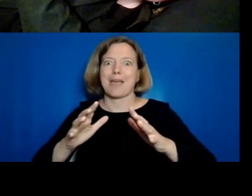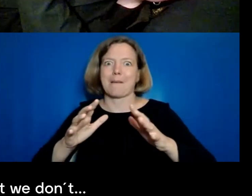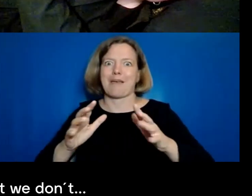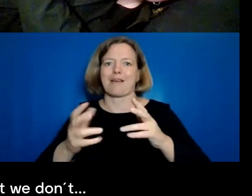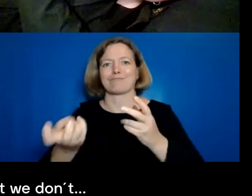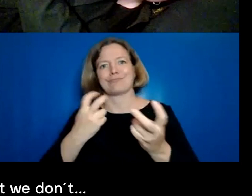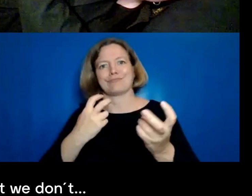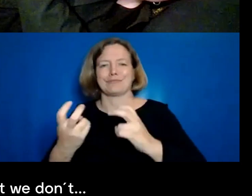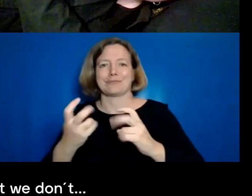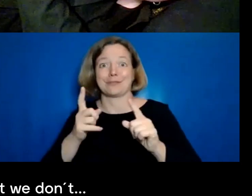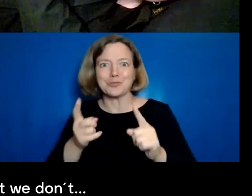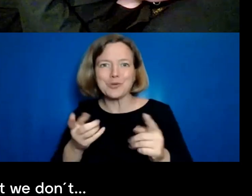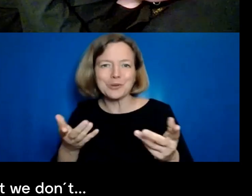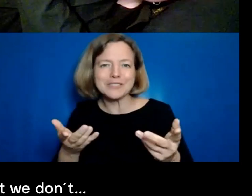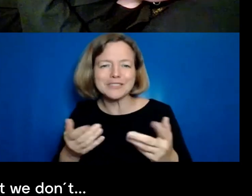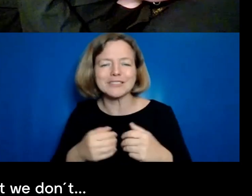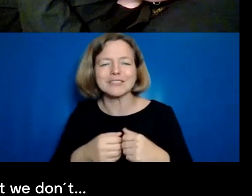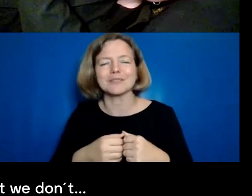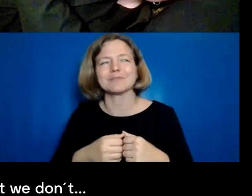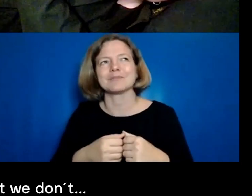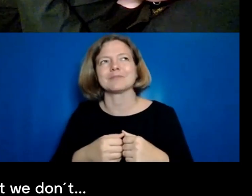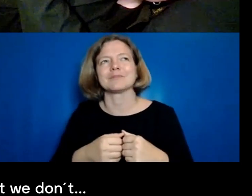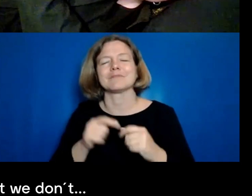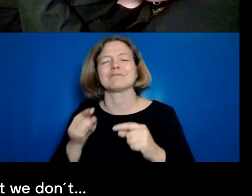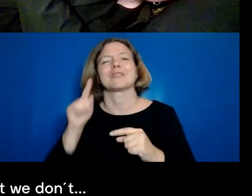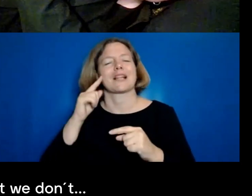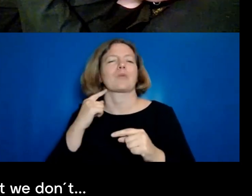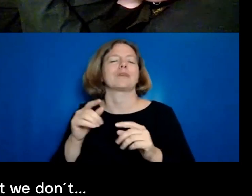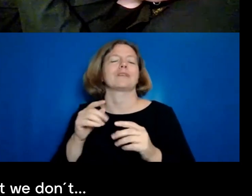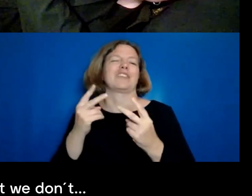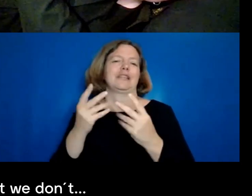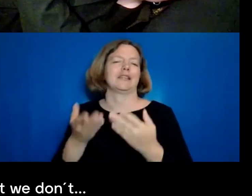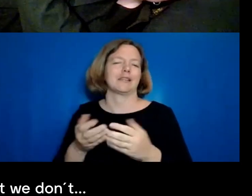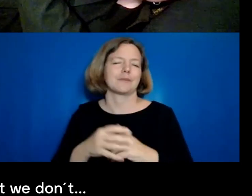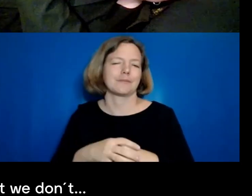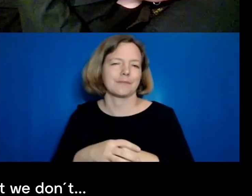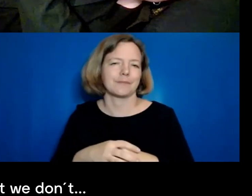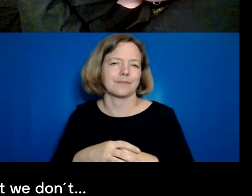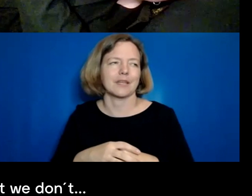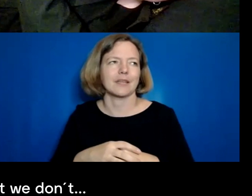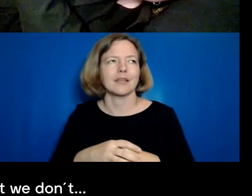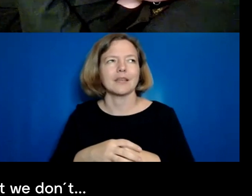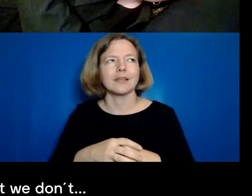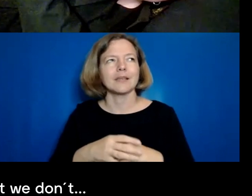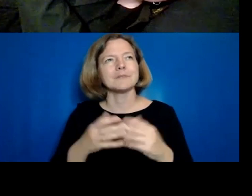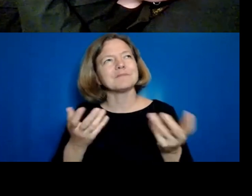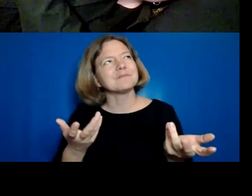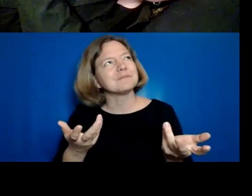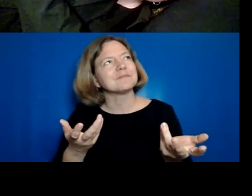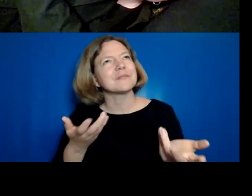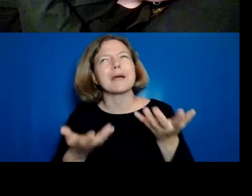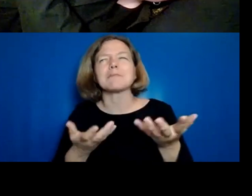thing. And also that we don't, I think it's really easy to sometimes